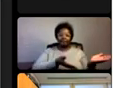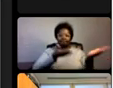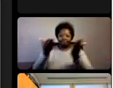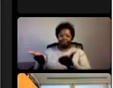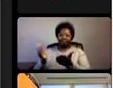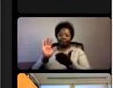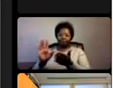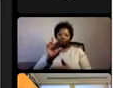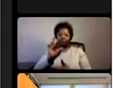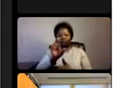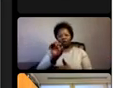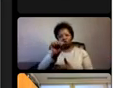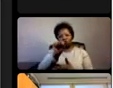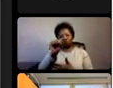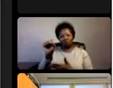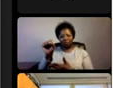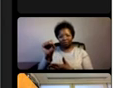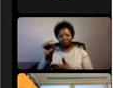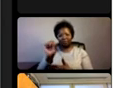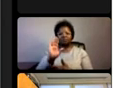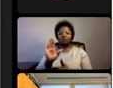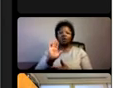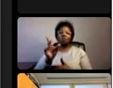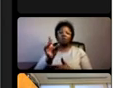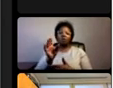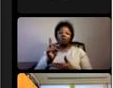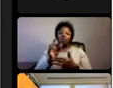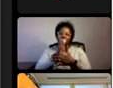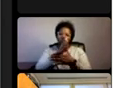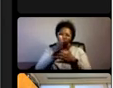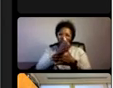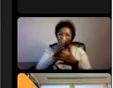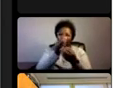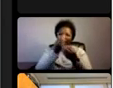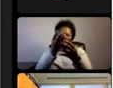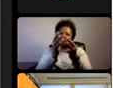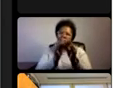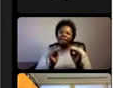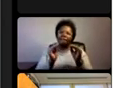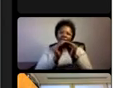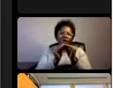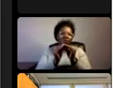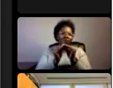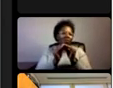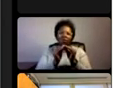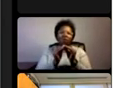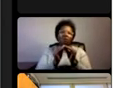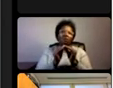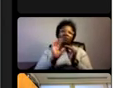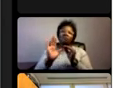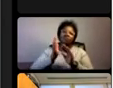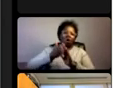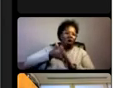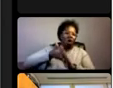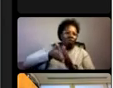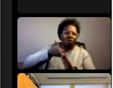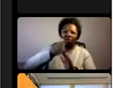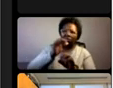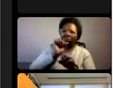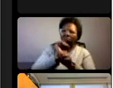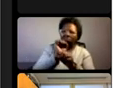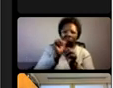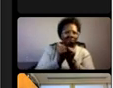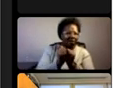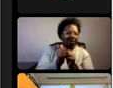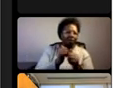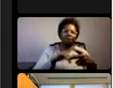Ross, who's going to share a little bit more about our operations and the mass distribution